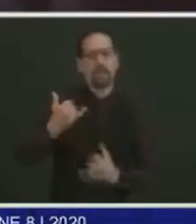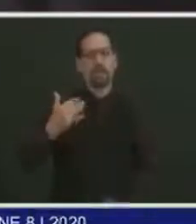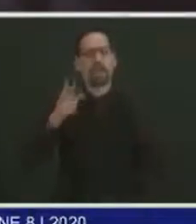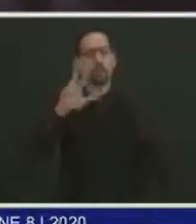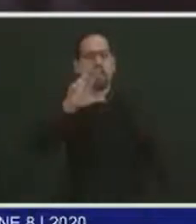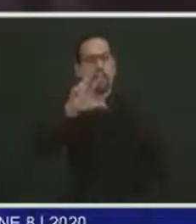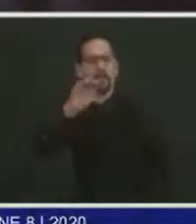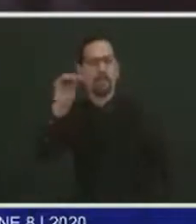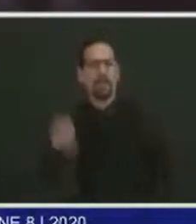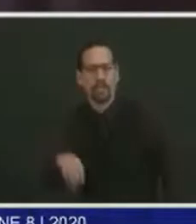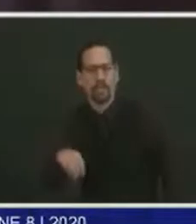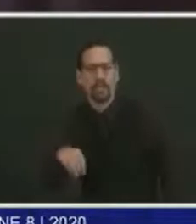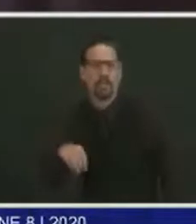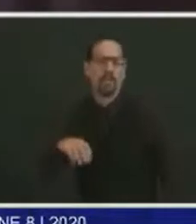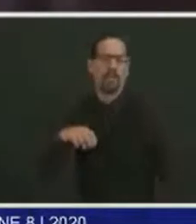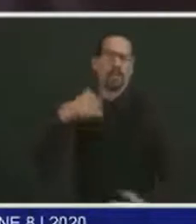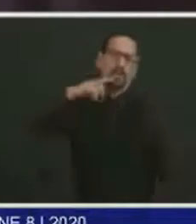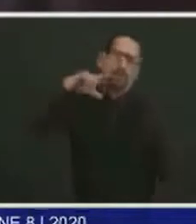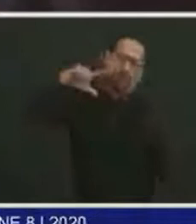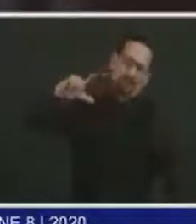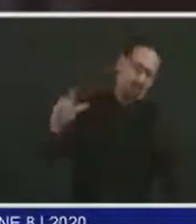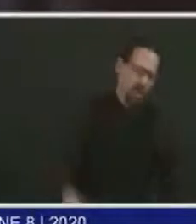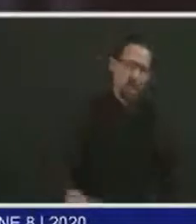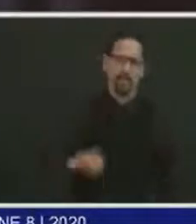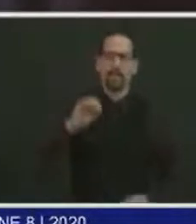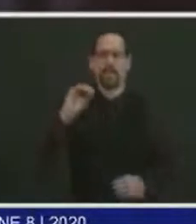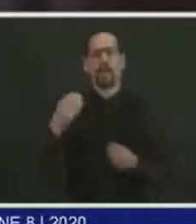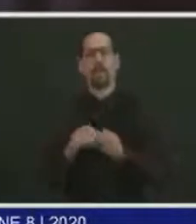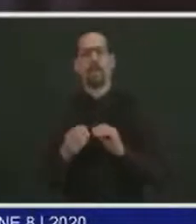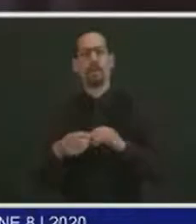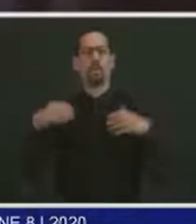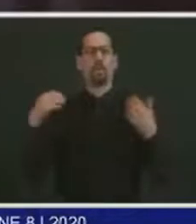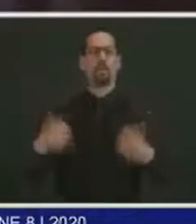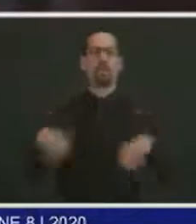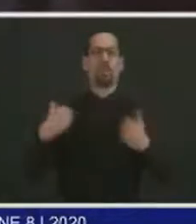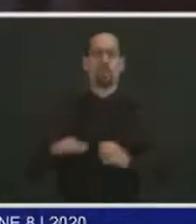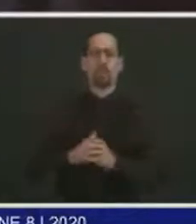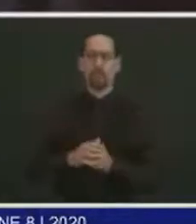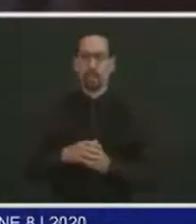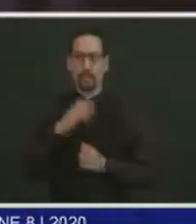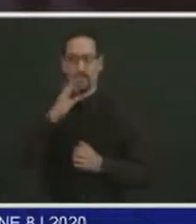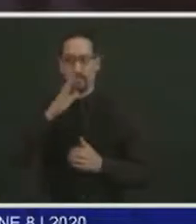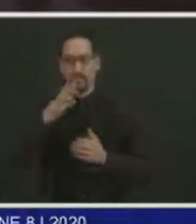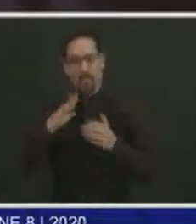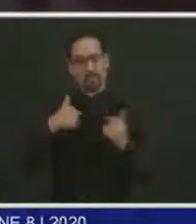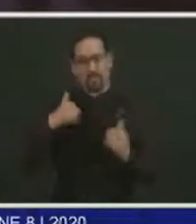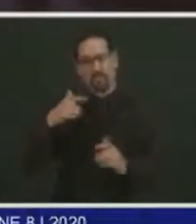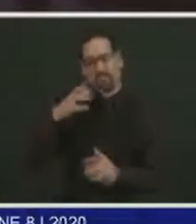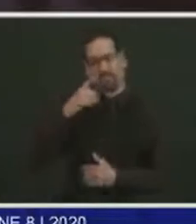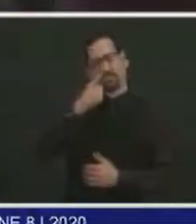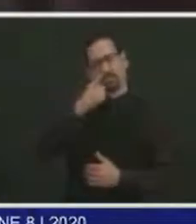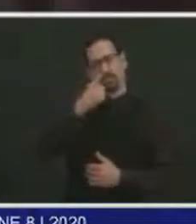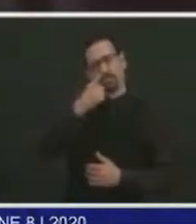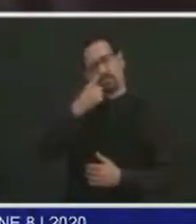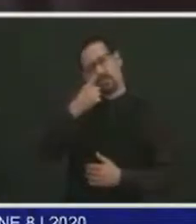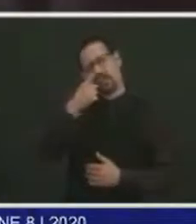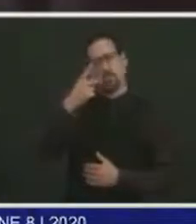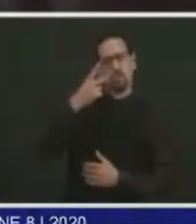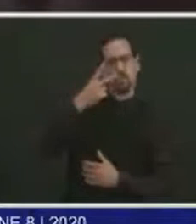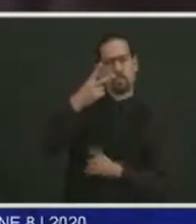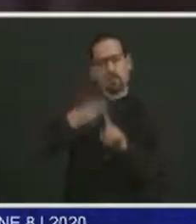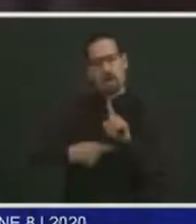mean? So at a month and a half ago, when we were at the height of the